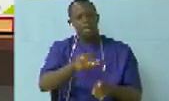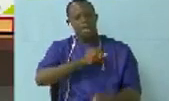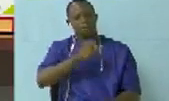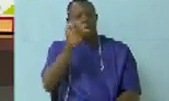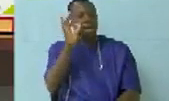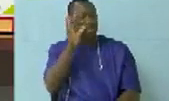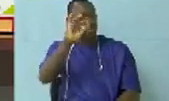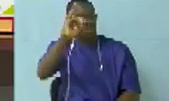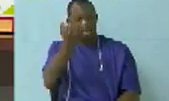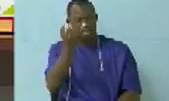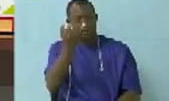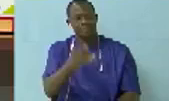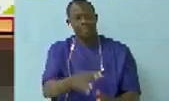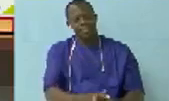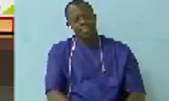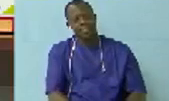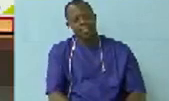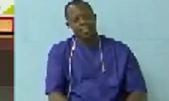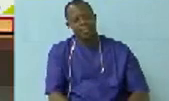Then